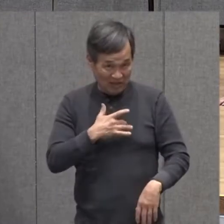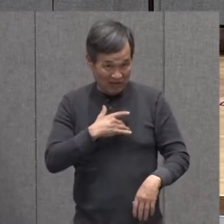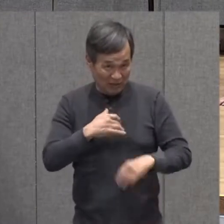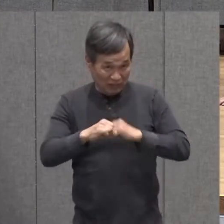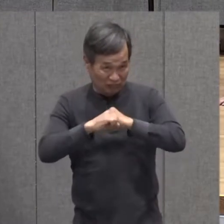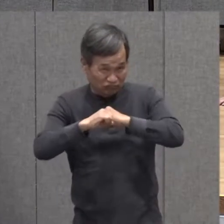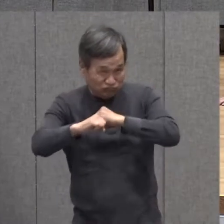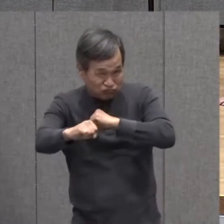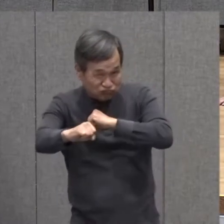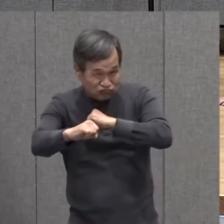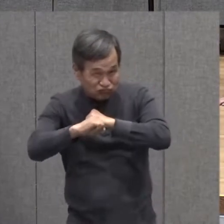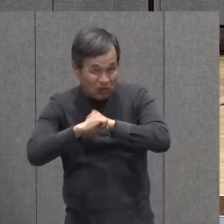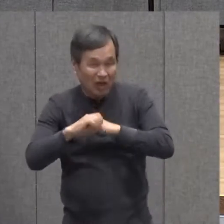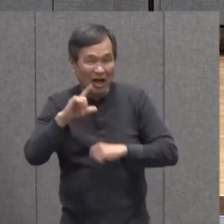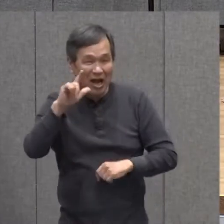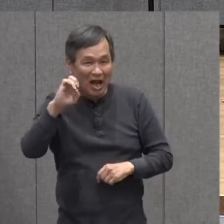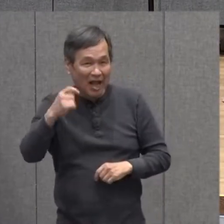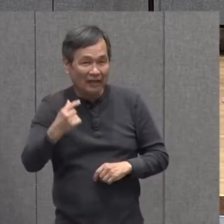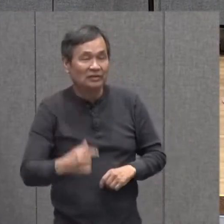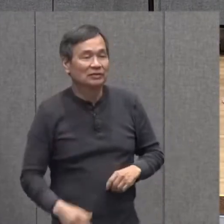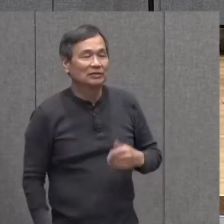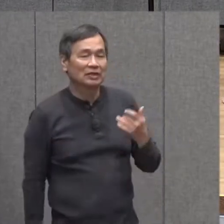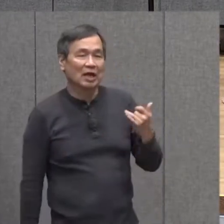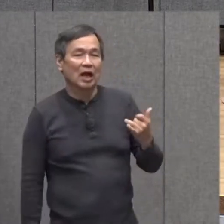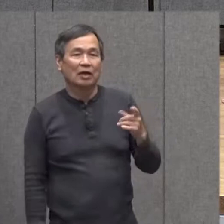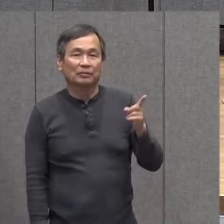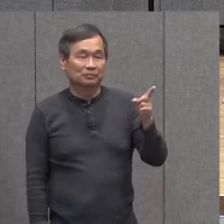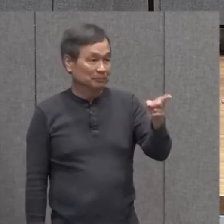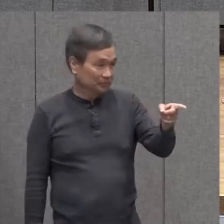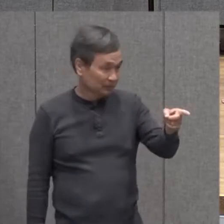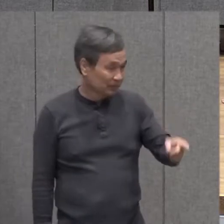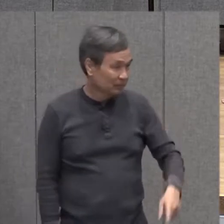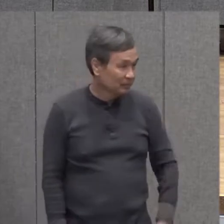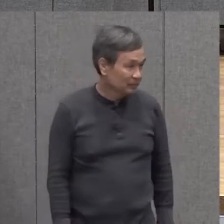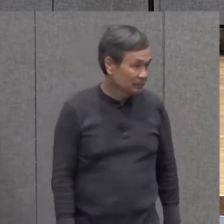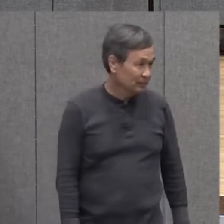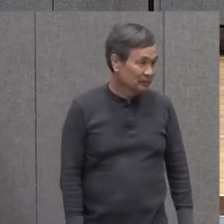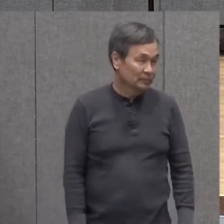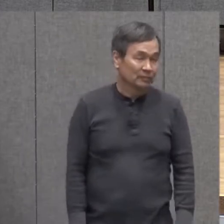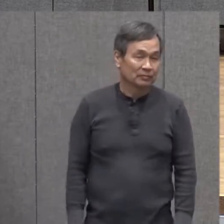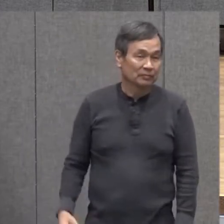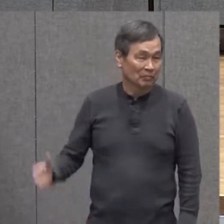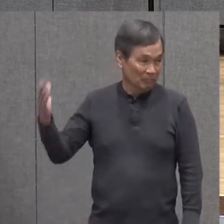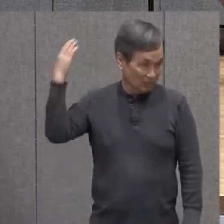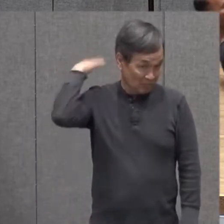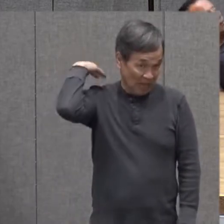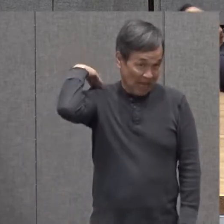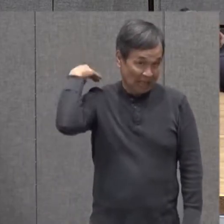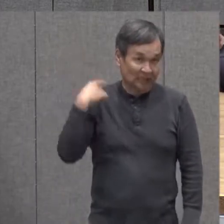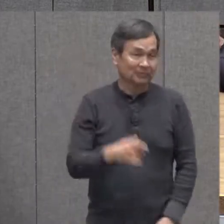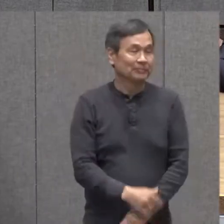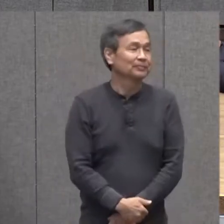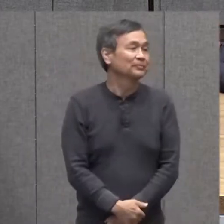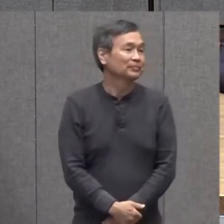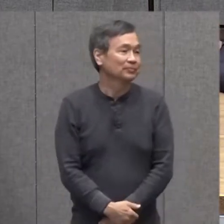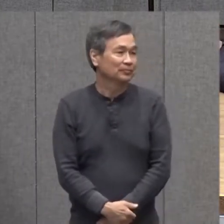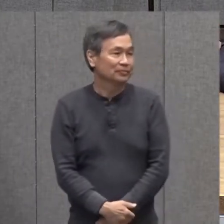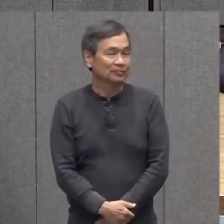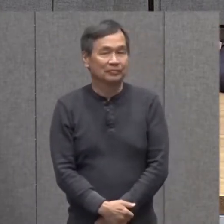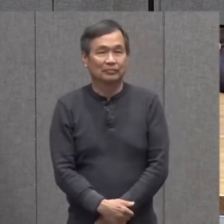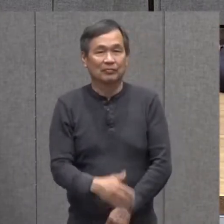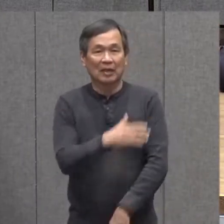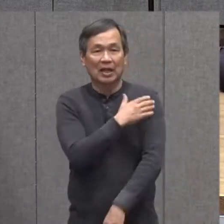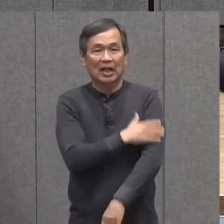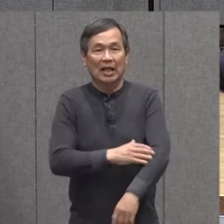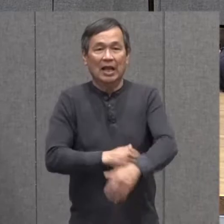your glutes. Bien hecho. Now we're gonna lay down so our back is flat on the ground and our